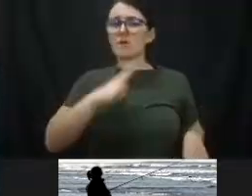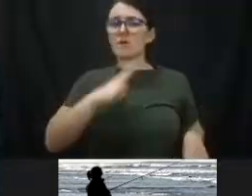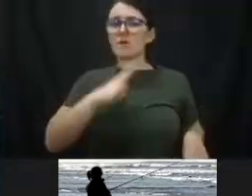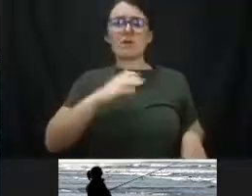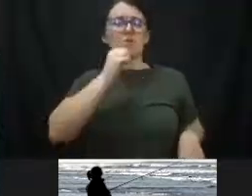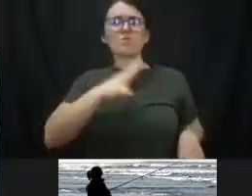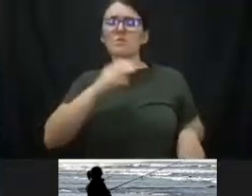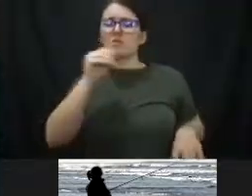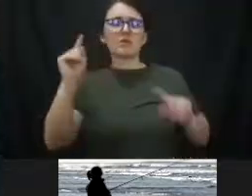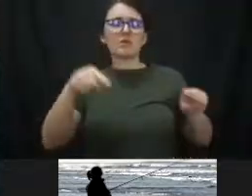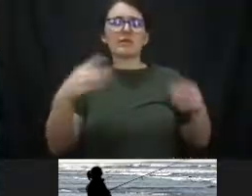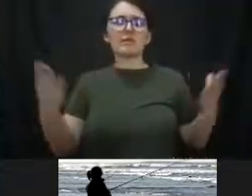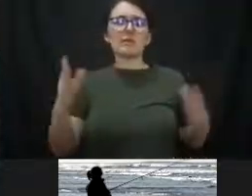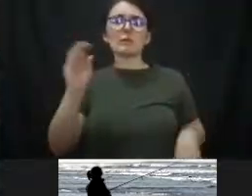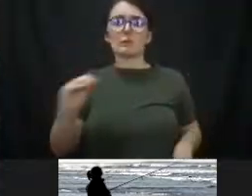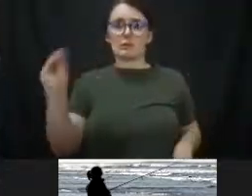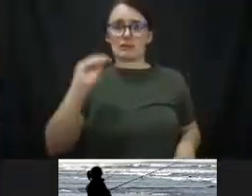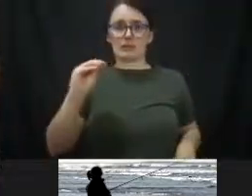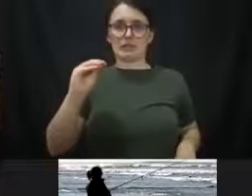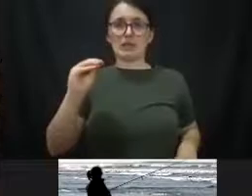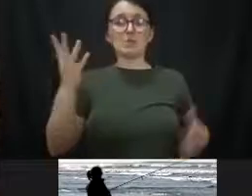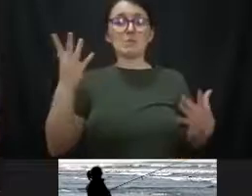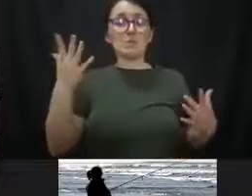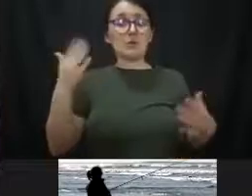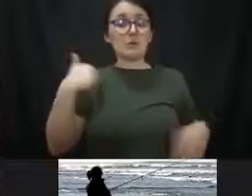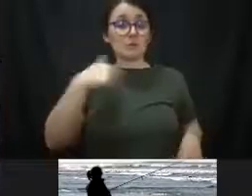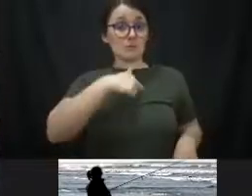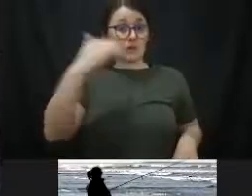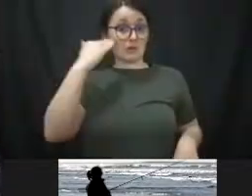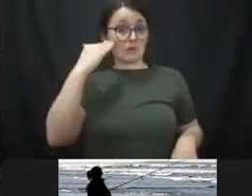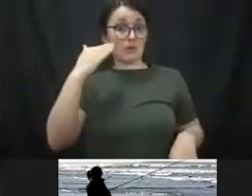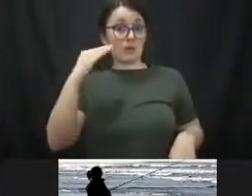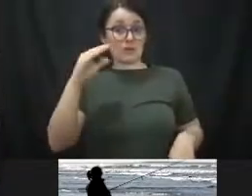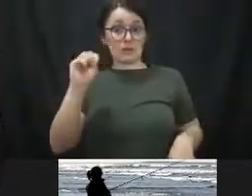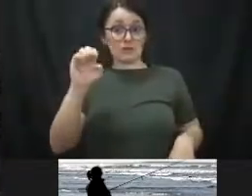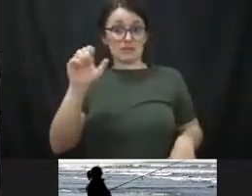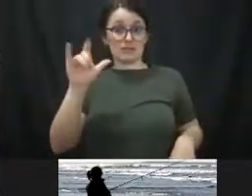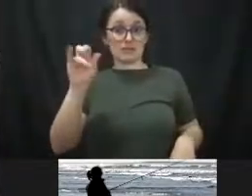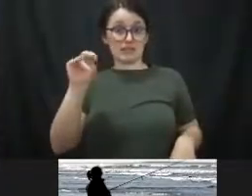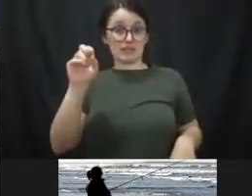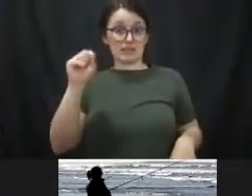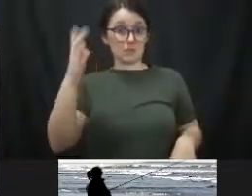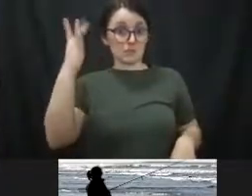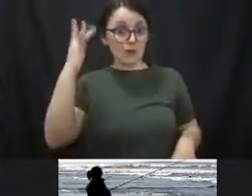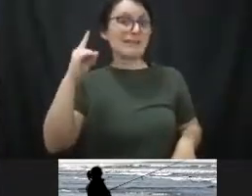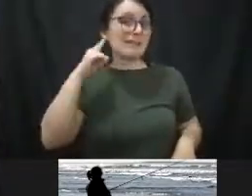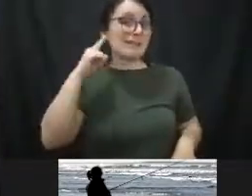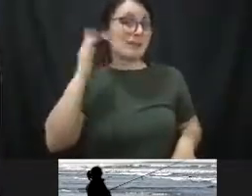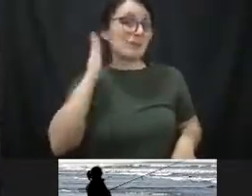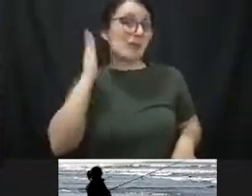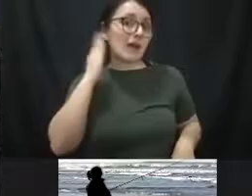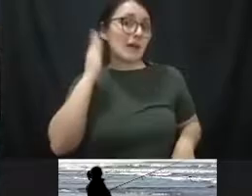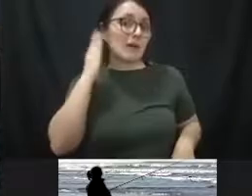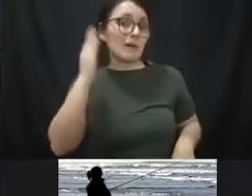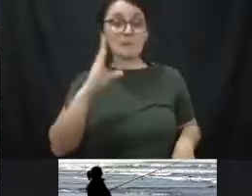Oregon, and we know they're sea lions because we can see their ear flaps, and we know they're